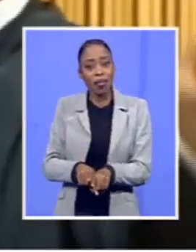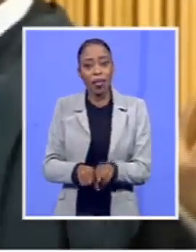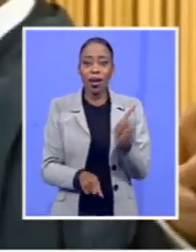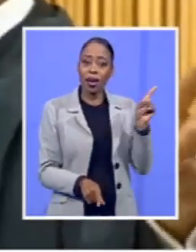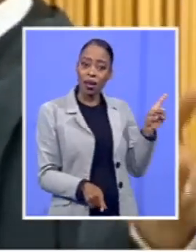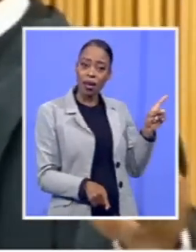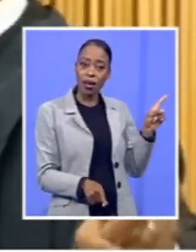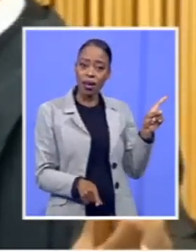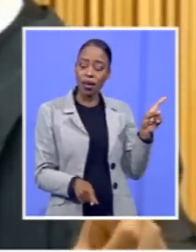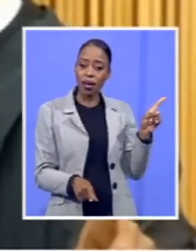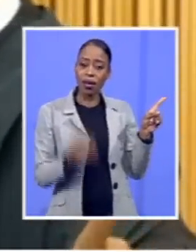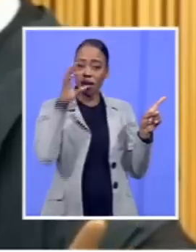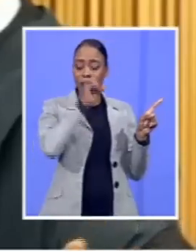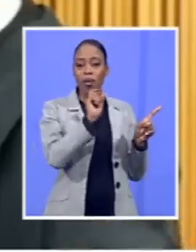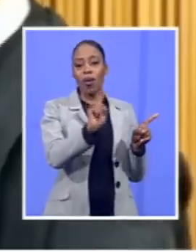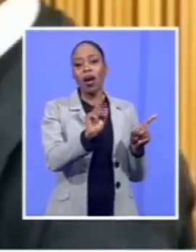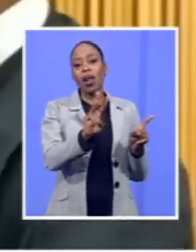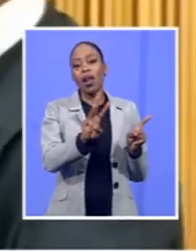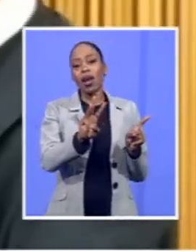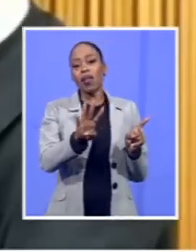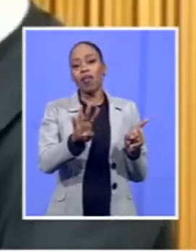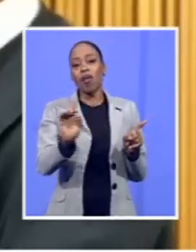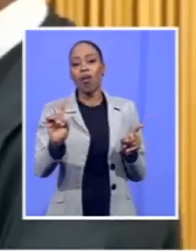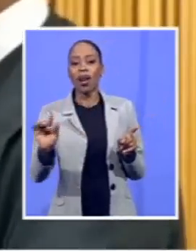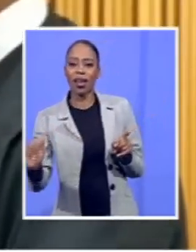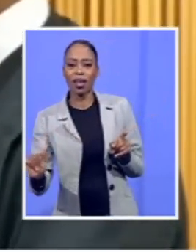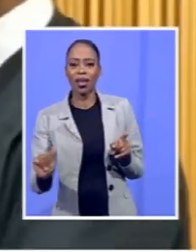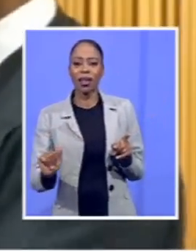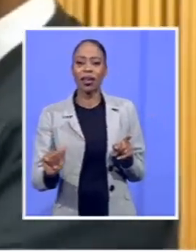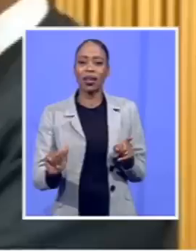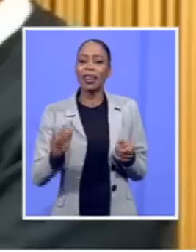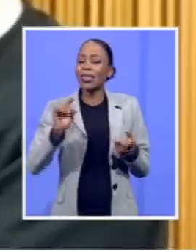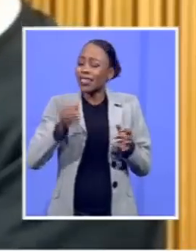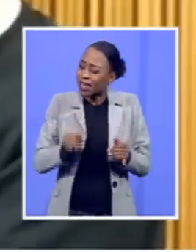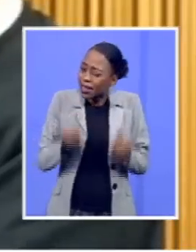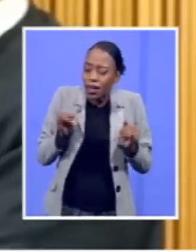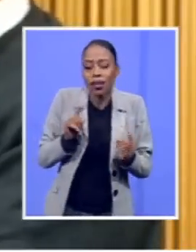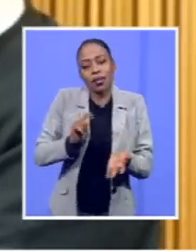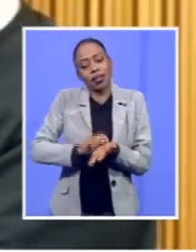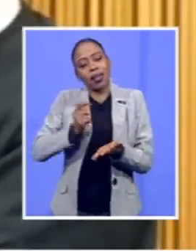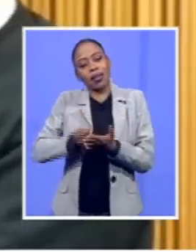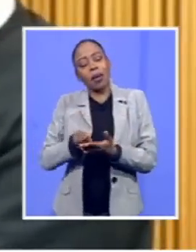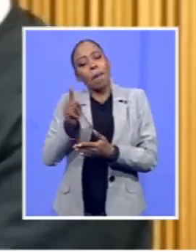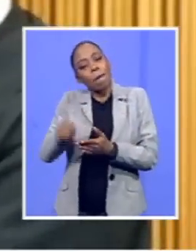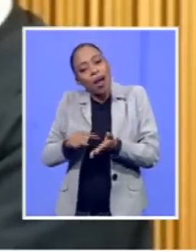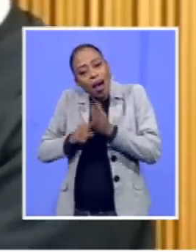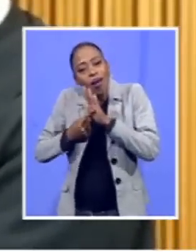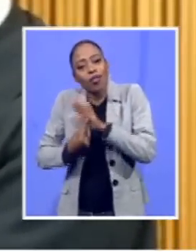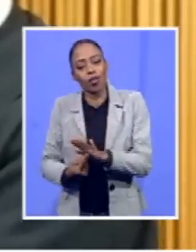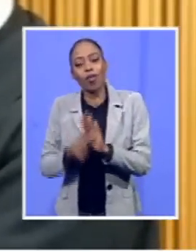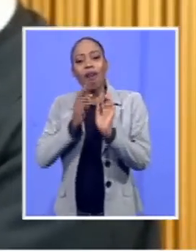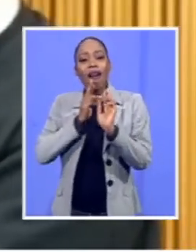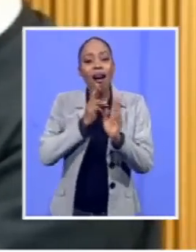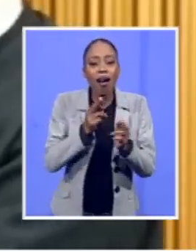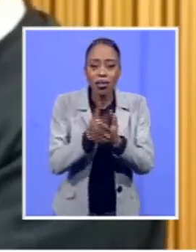one envisaged in 194.1a. That's a matter of serious interpretation, and I will demonstrate that the answer to both